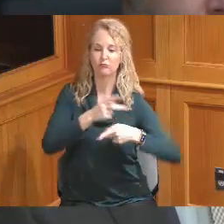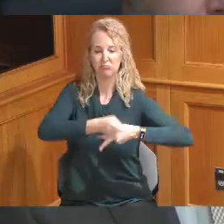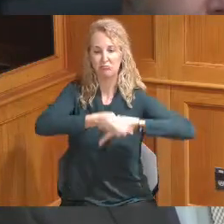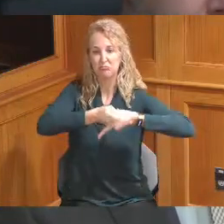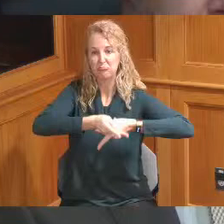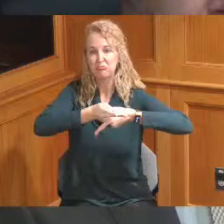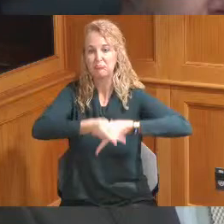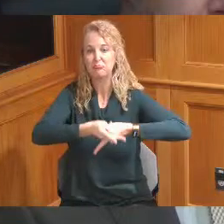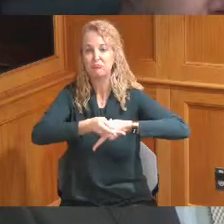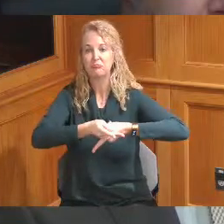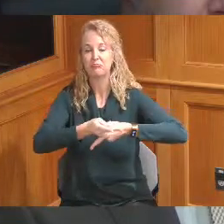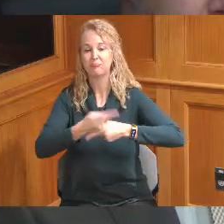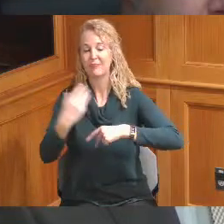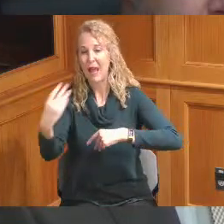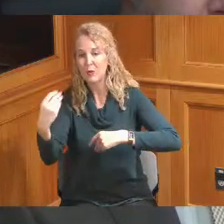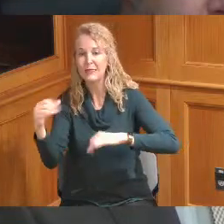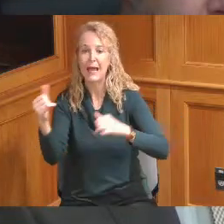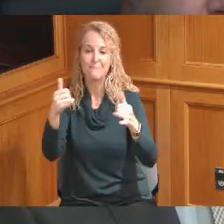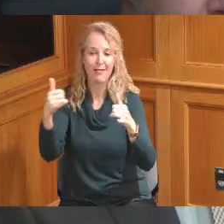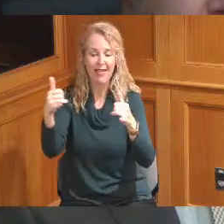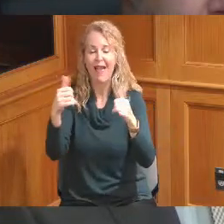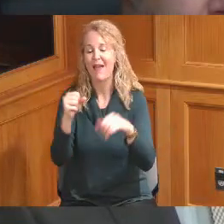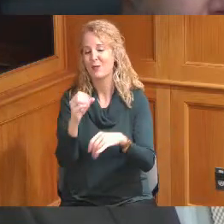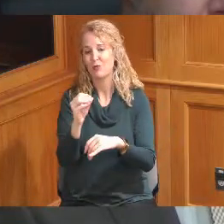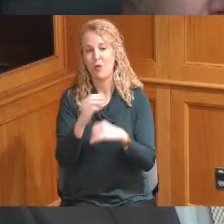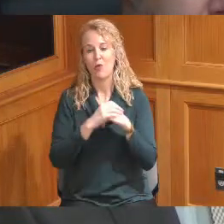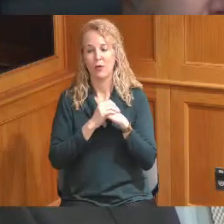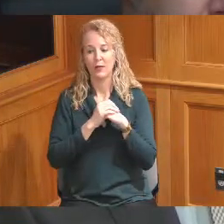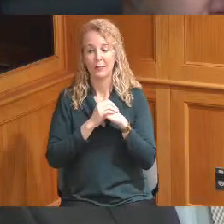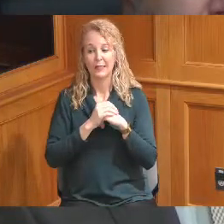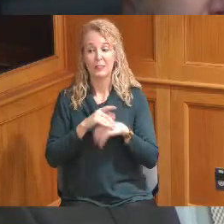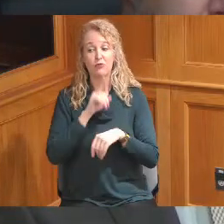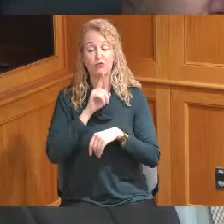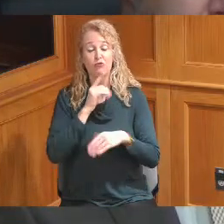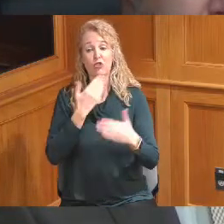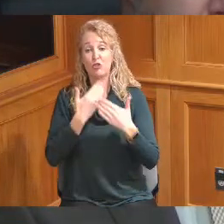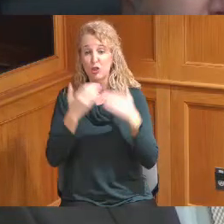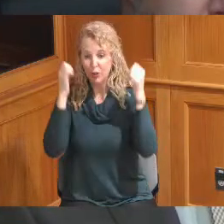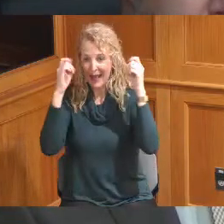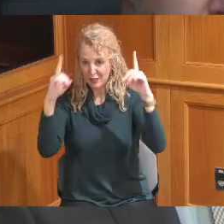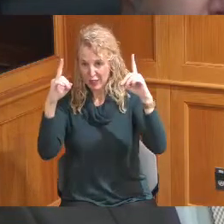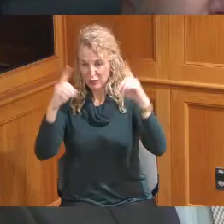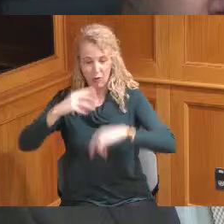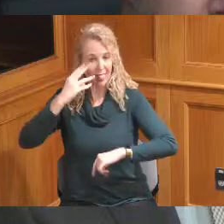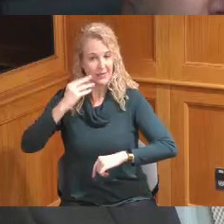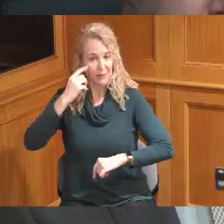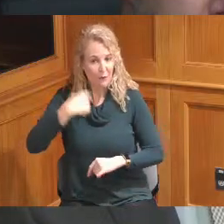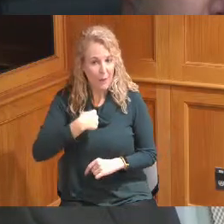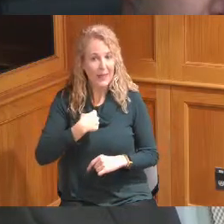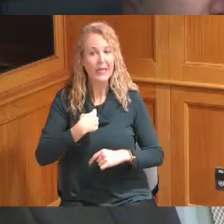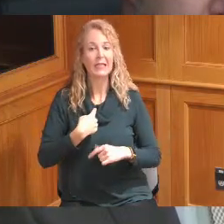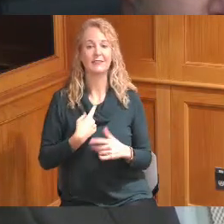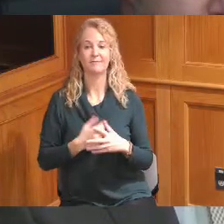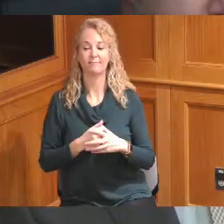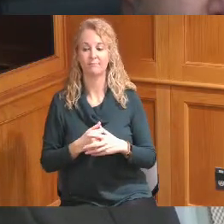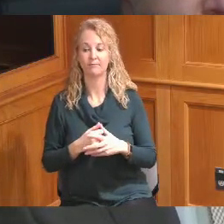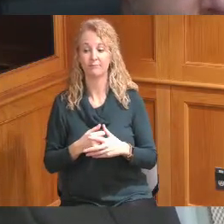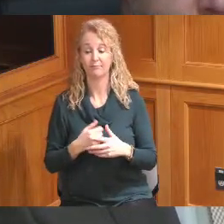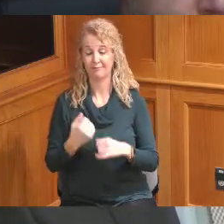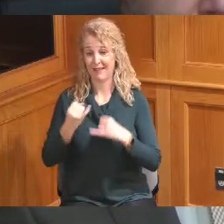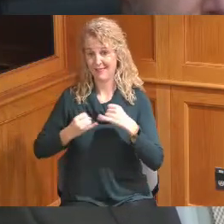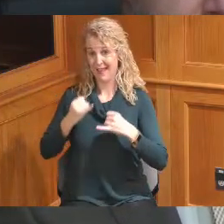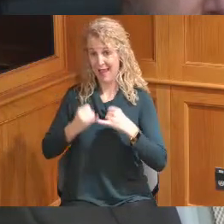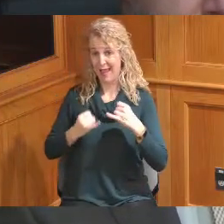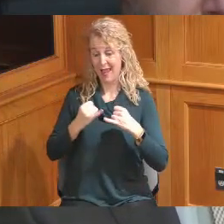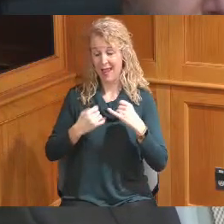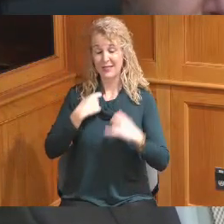them opportunities to go outside and play groups and that kind of stuff. So it was a good educational tour. I was grateful for the opportunity to do that. And then lastly,